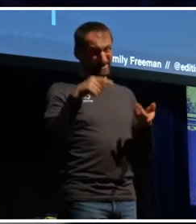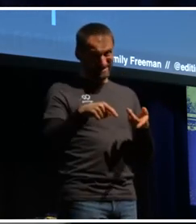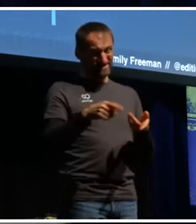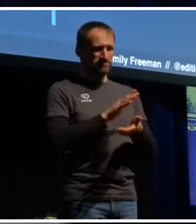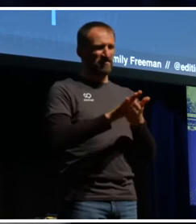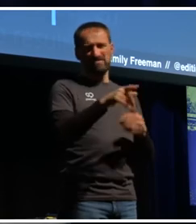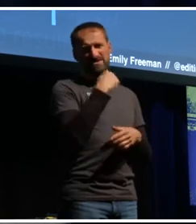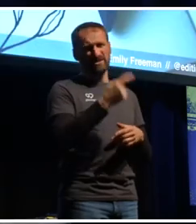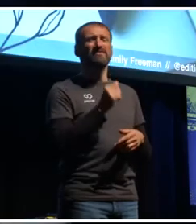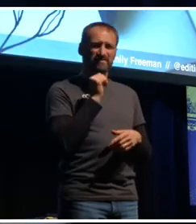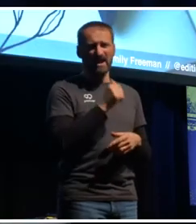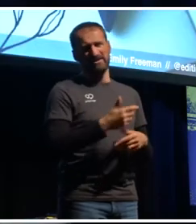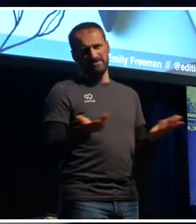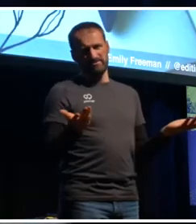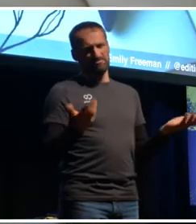to.